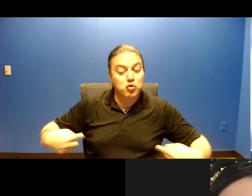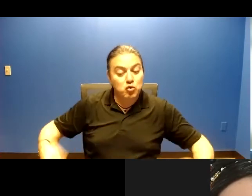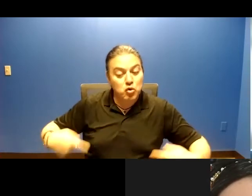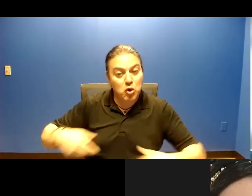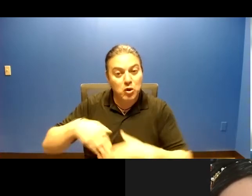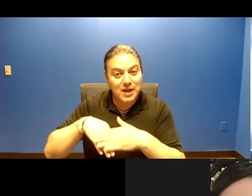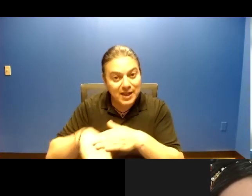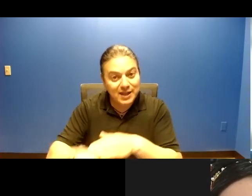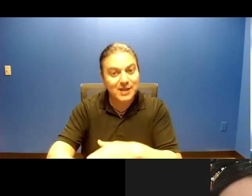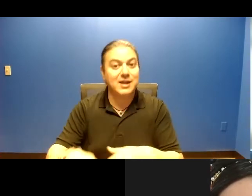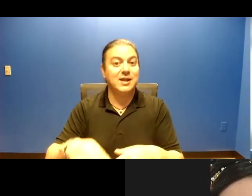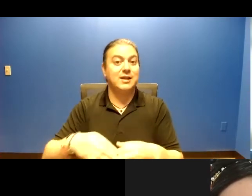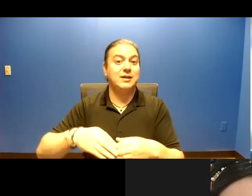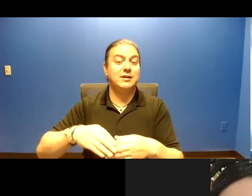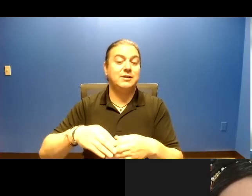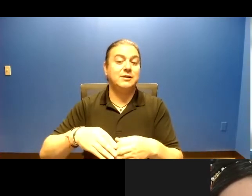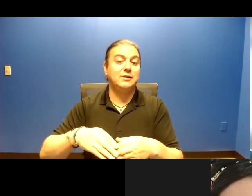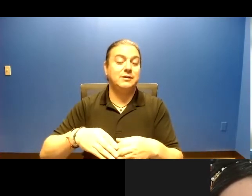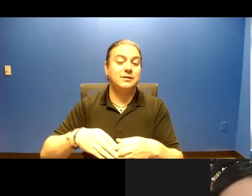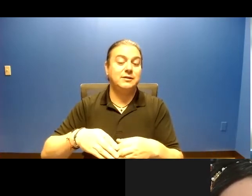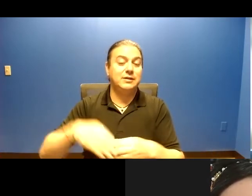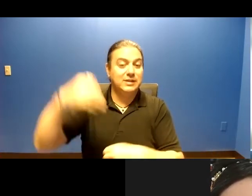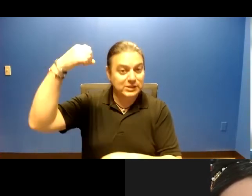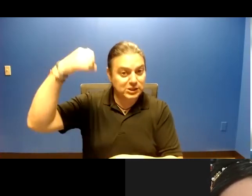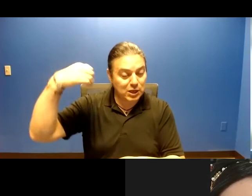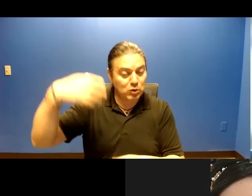own needs. And for a 21-year-old, that is everything.